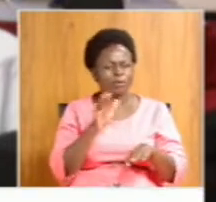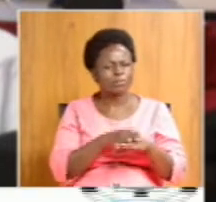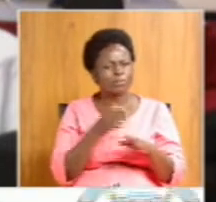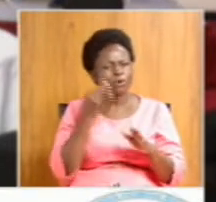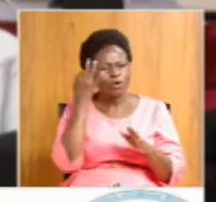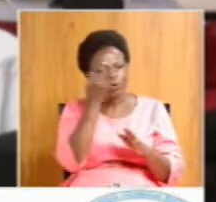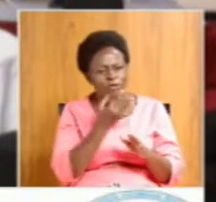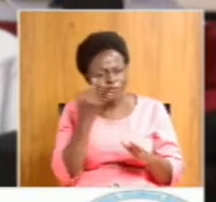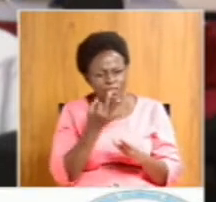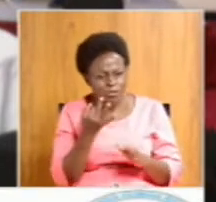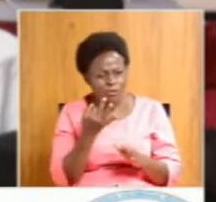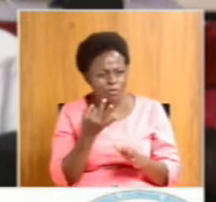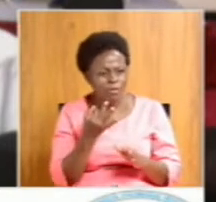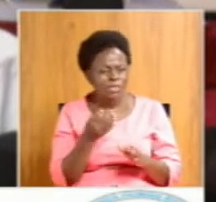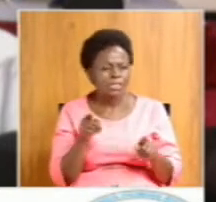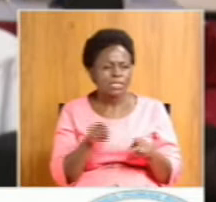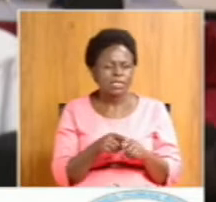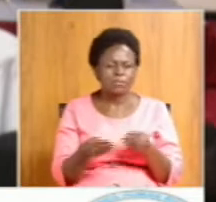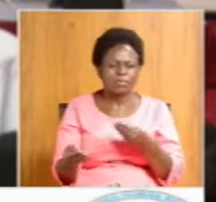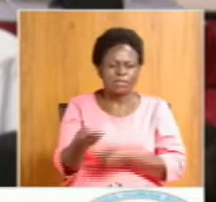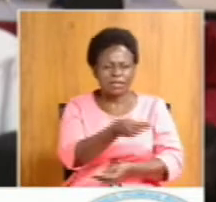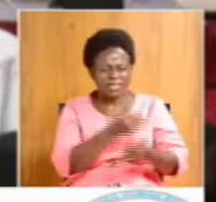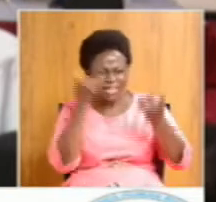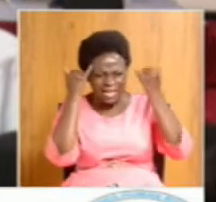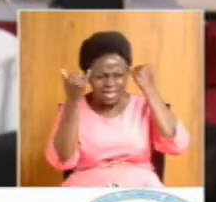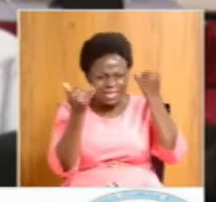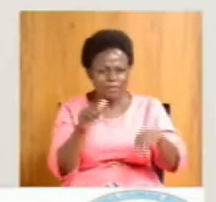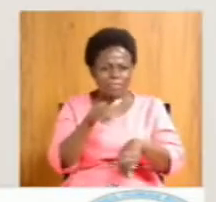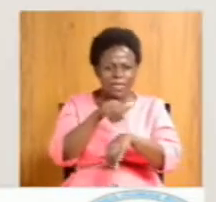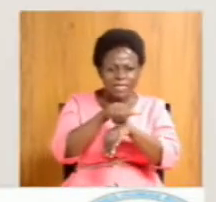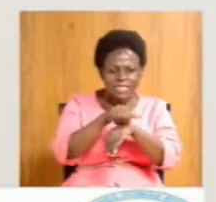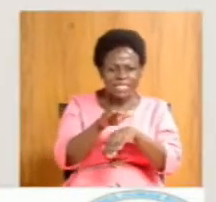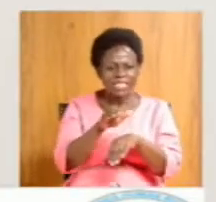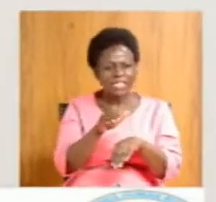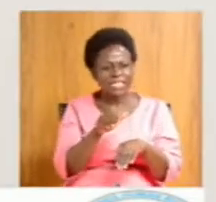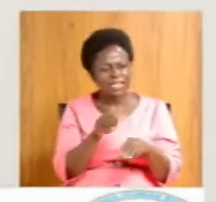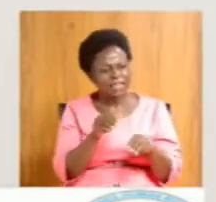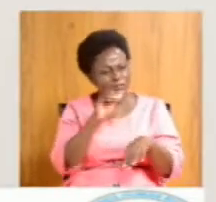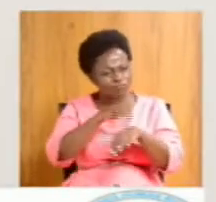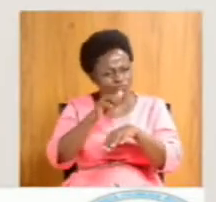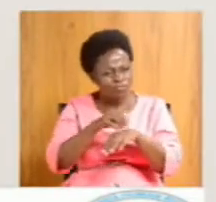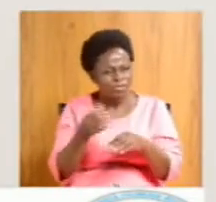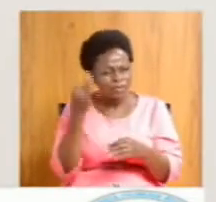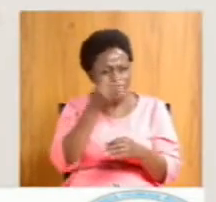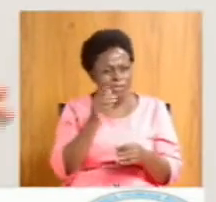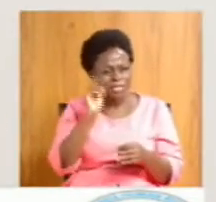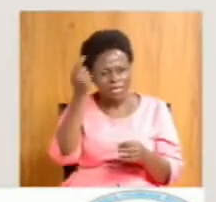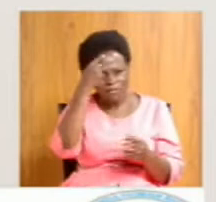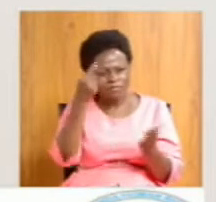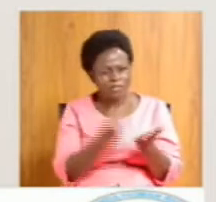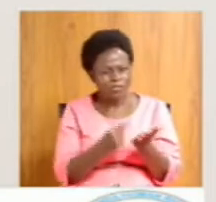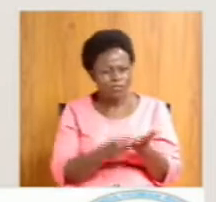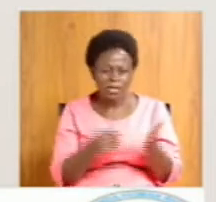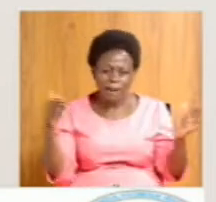Facebook. And they would also be exchanging ideas, and they may be selling their merchandise on Facebook. But the government of Uganda